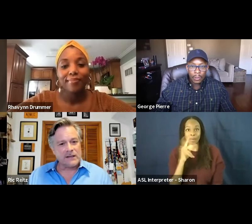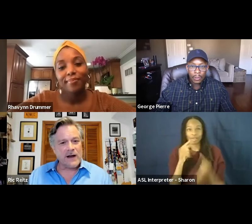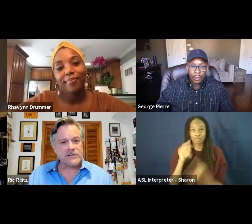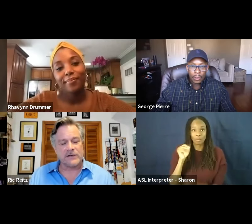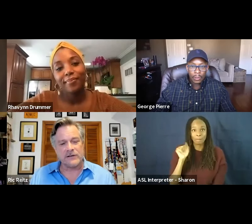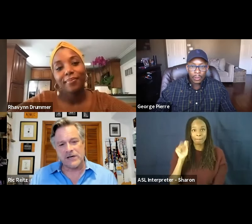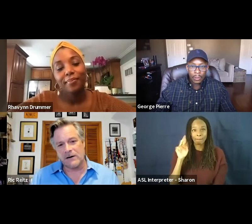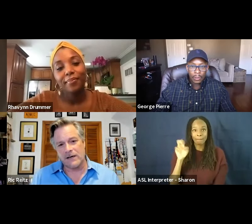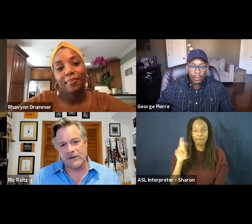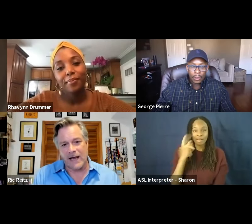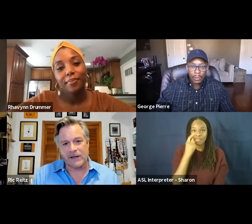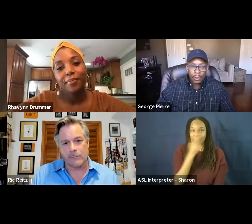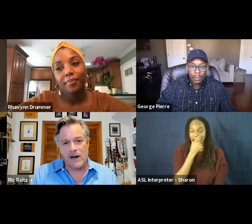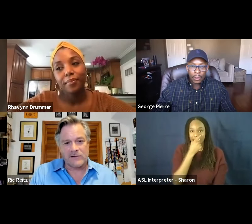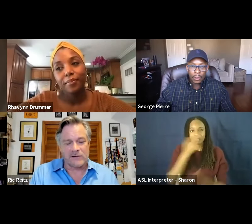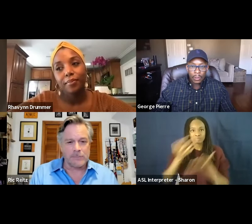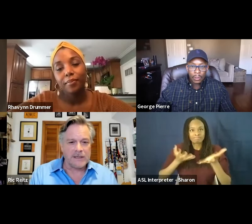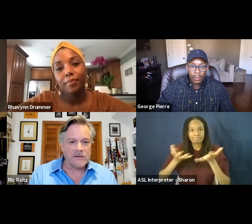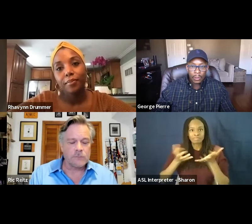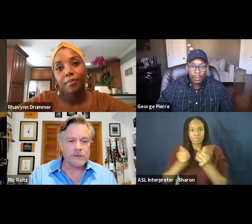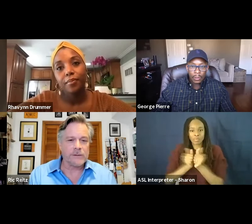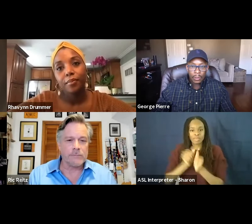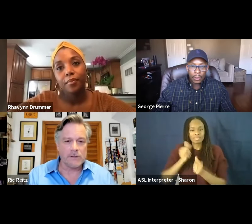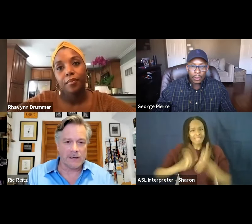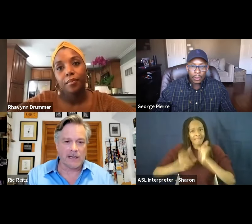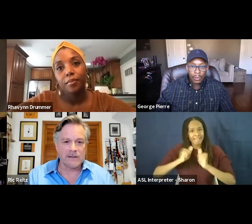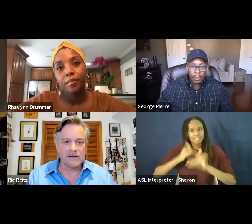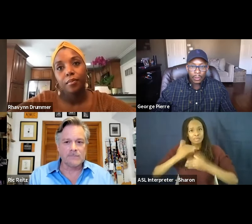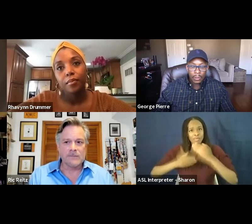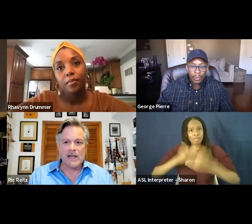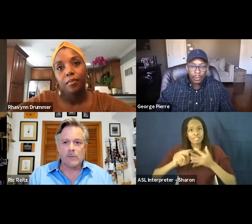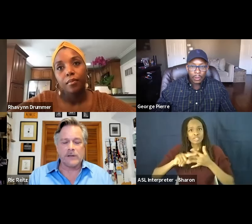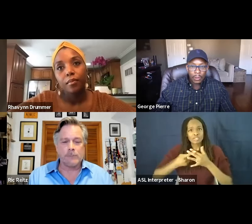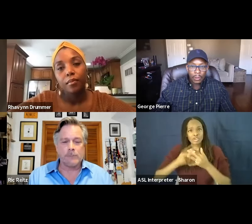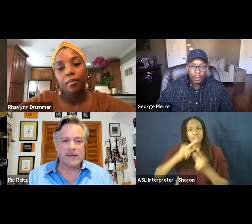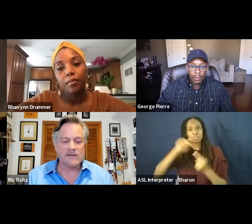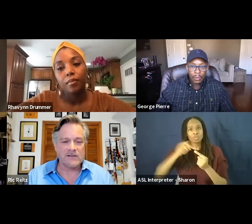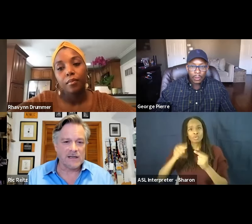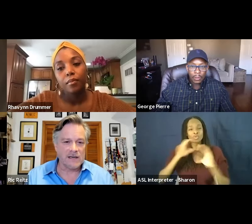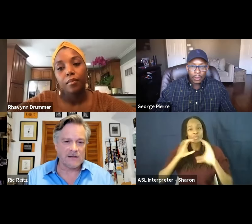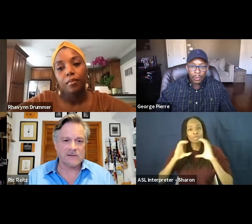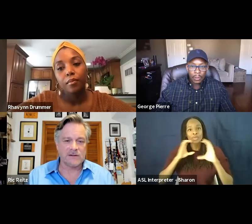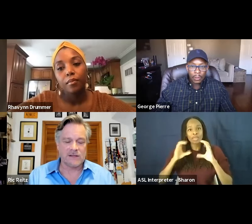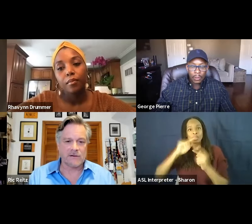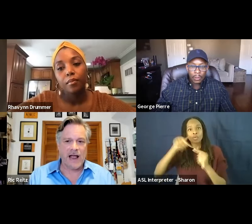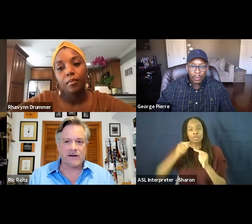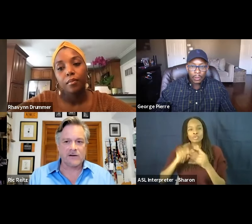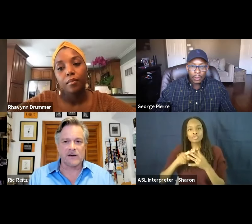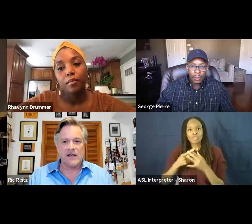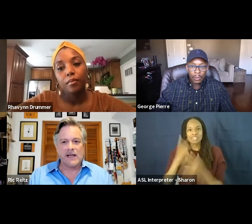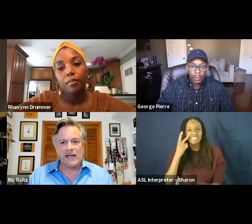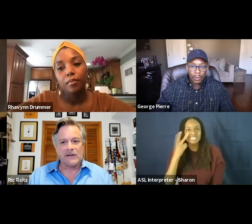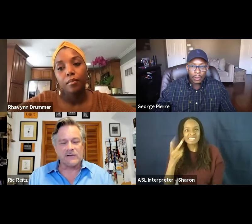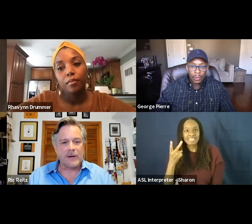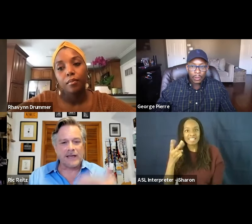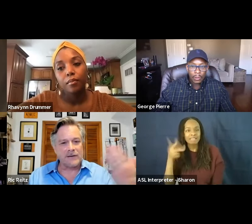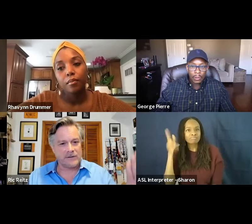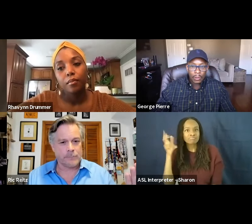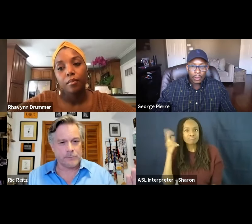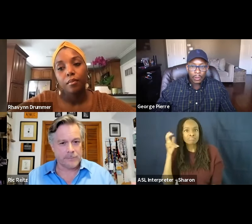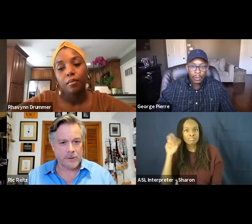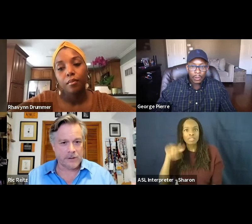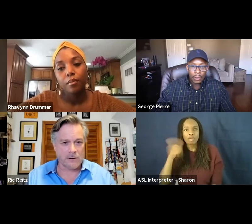The interaction and the sharing of the acting process begins when you communicate and when you begin to see and listen to the other actor. And in